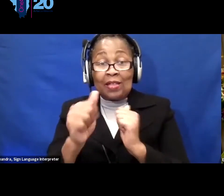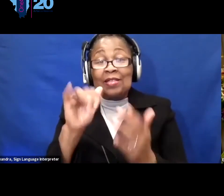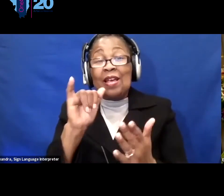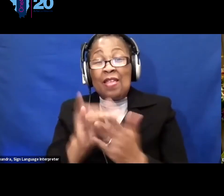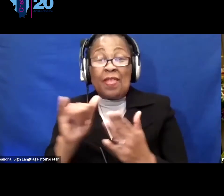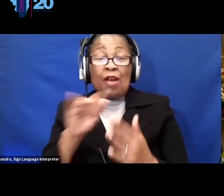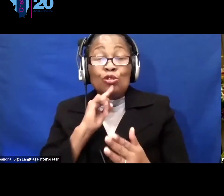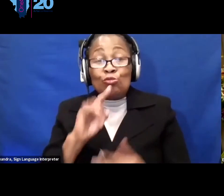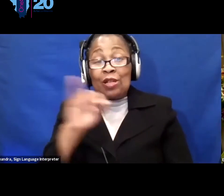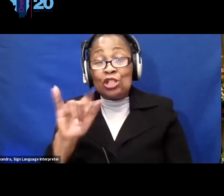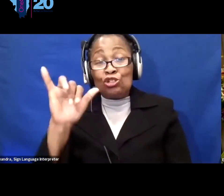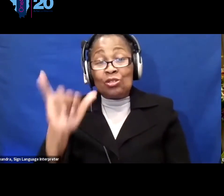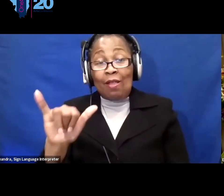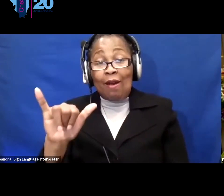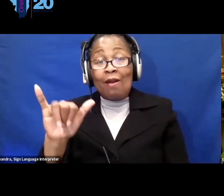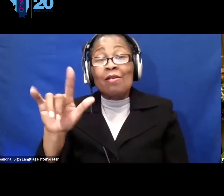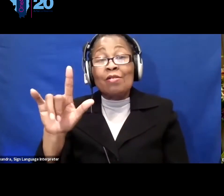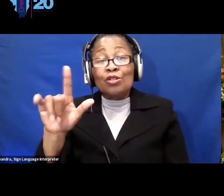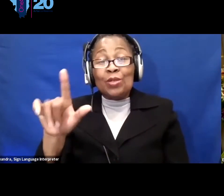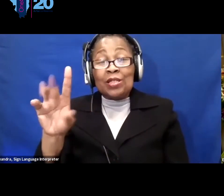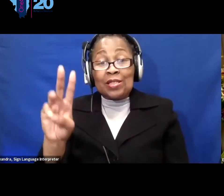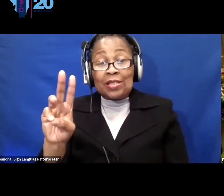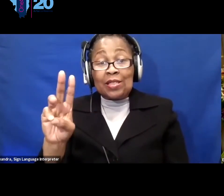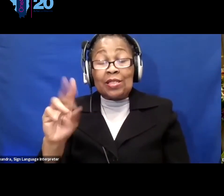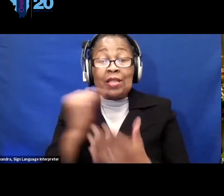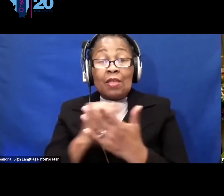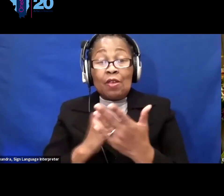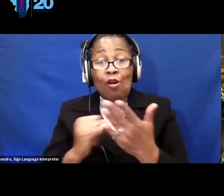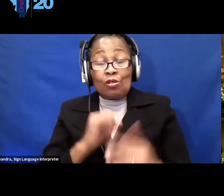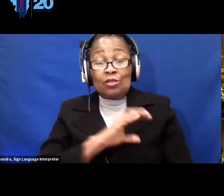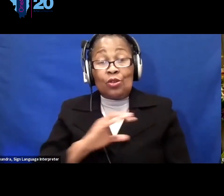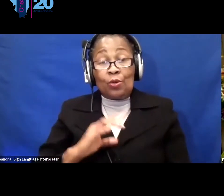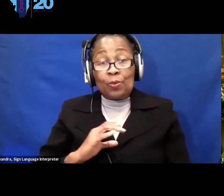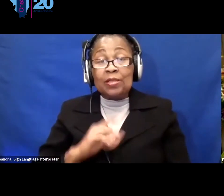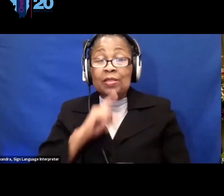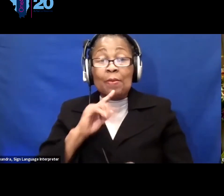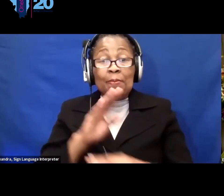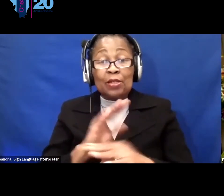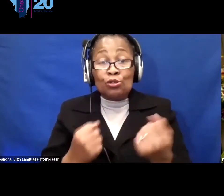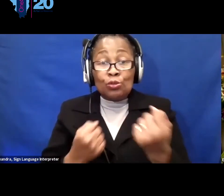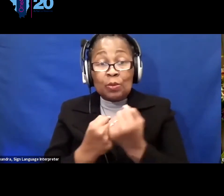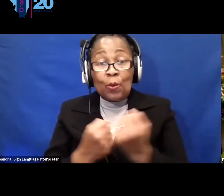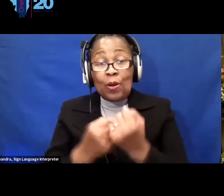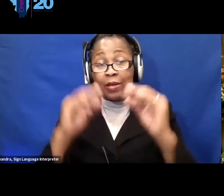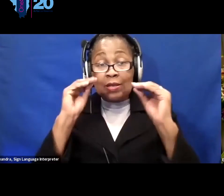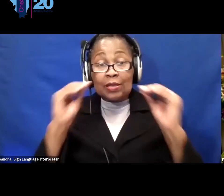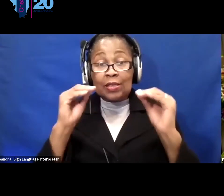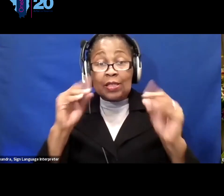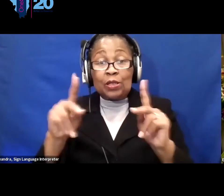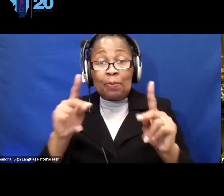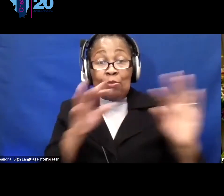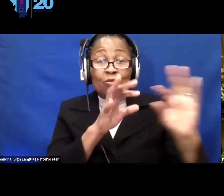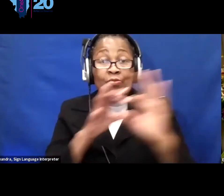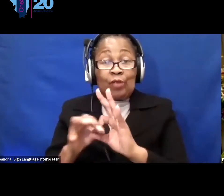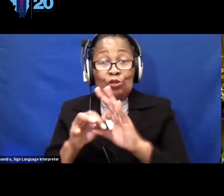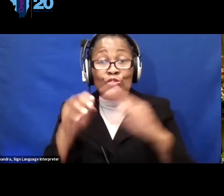July 26th. The Arts Council has been committed to supporting and educating people around